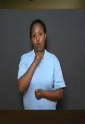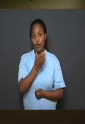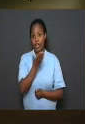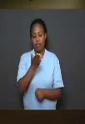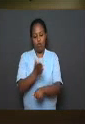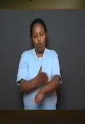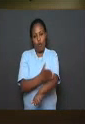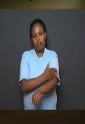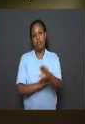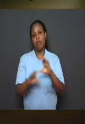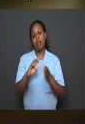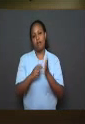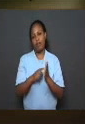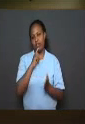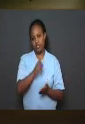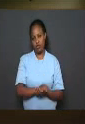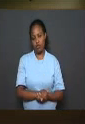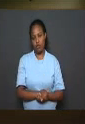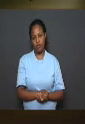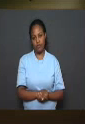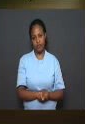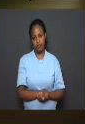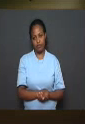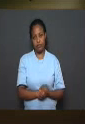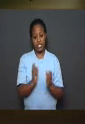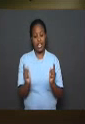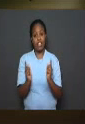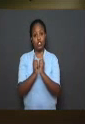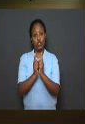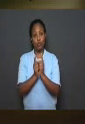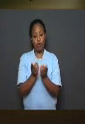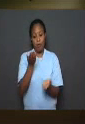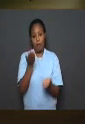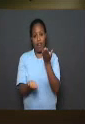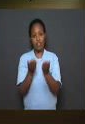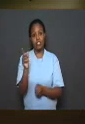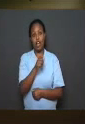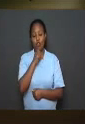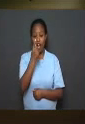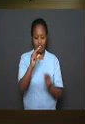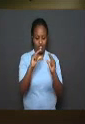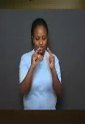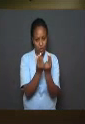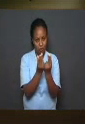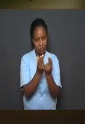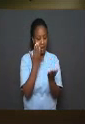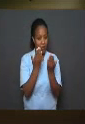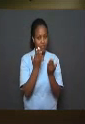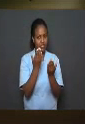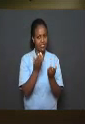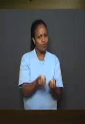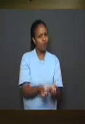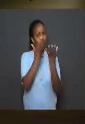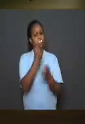relationships. A relationship is unbalanced if one group benefits